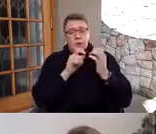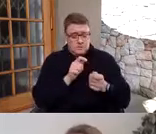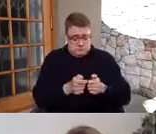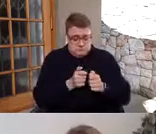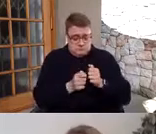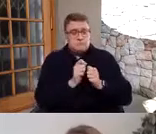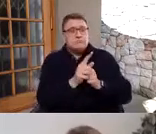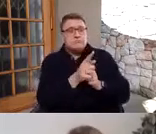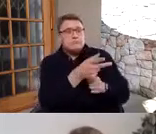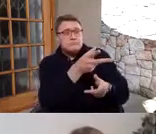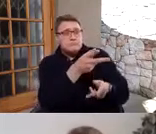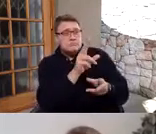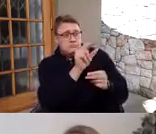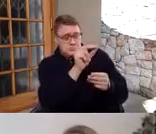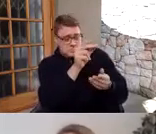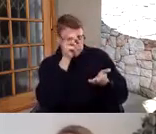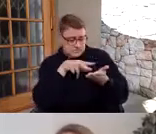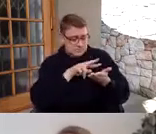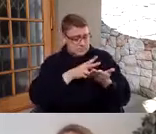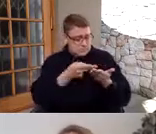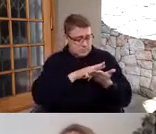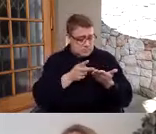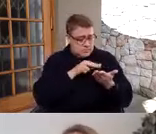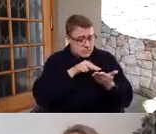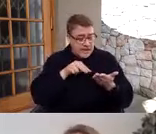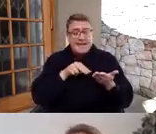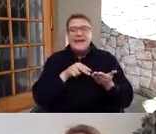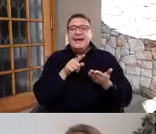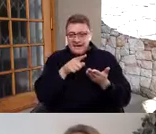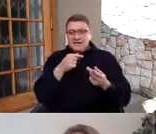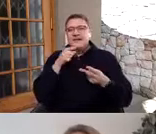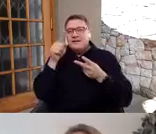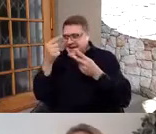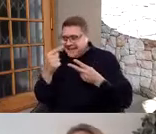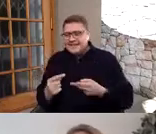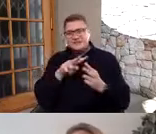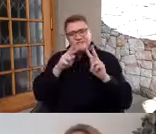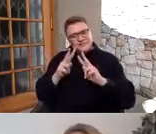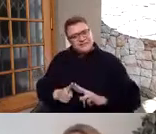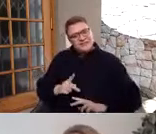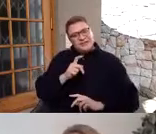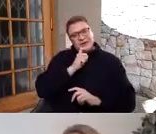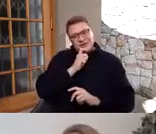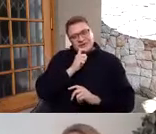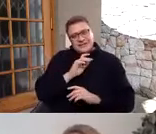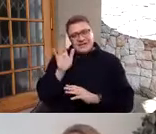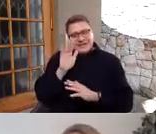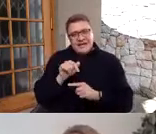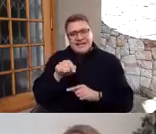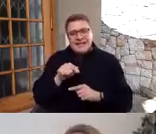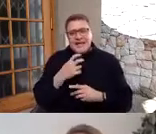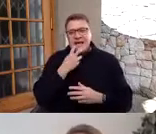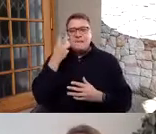hearing individuals. Again, allowing that inclusivity of it doesn't. From Sneak Sapik to Lather to everyone. This is